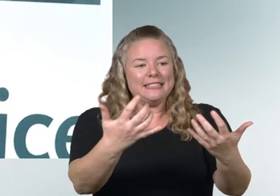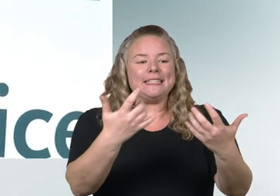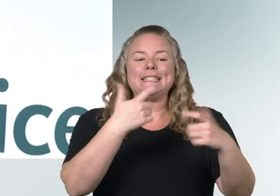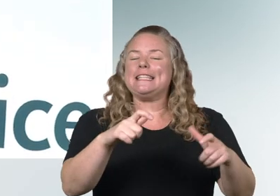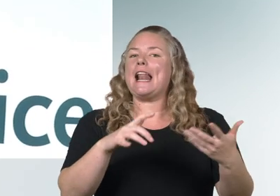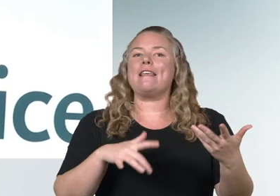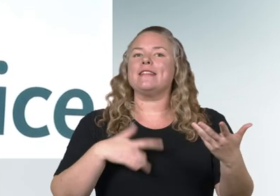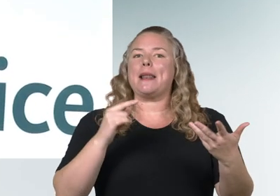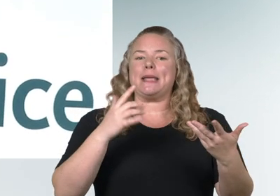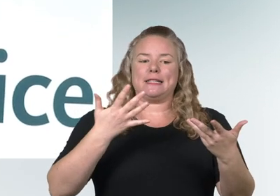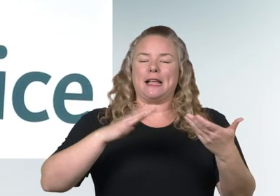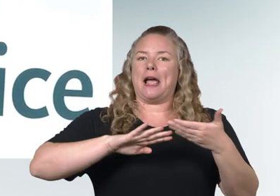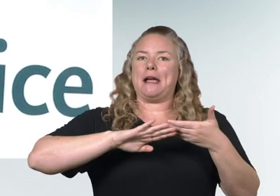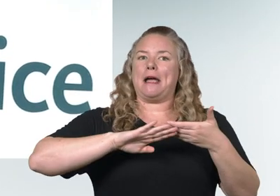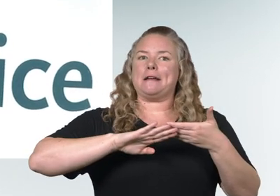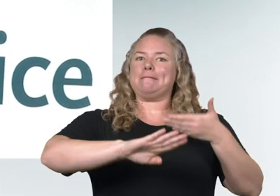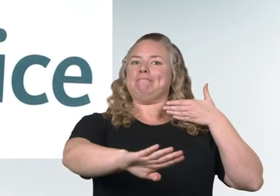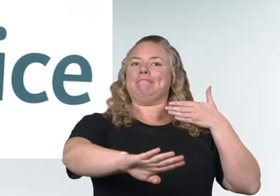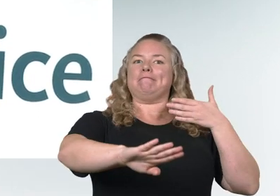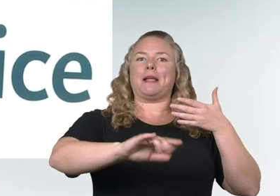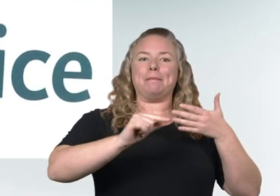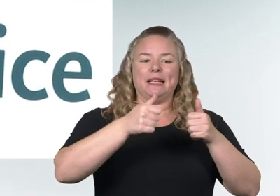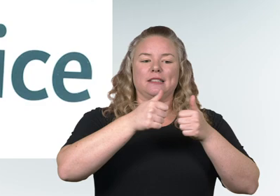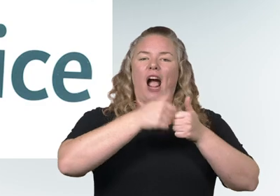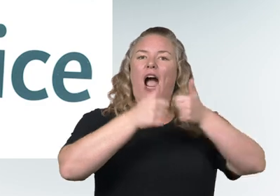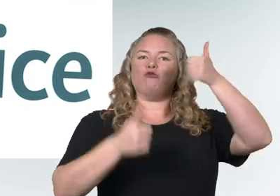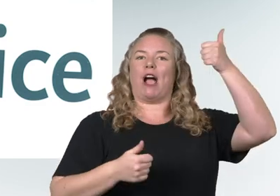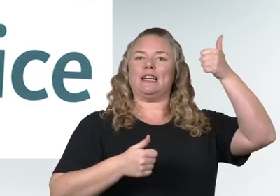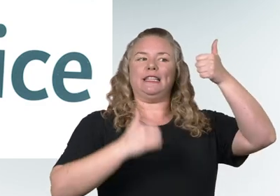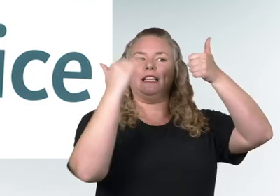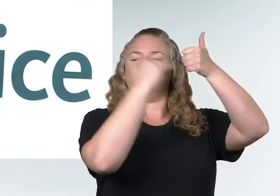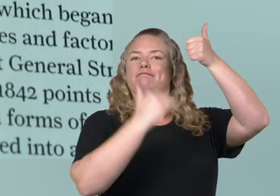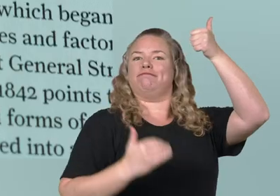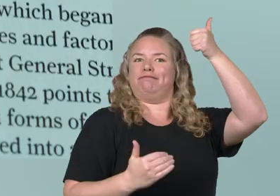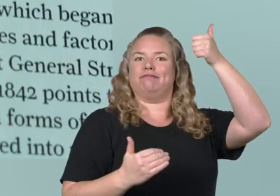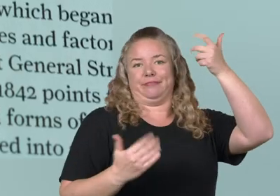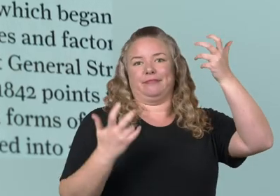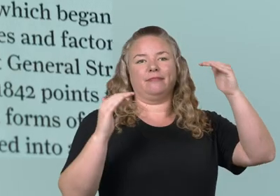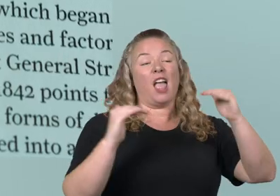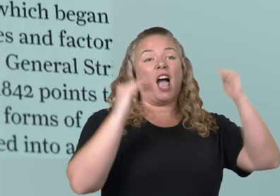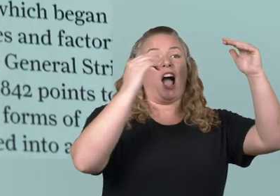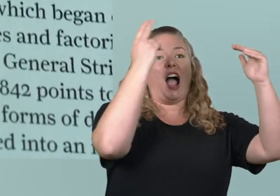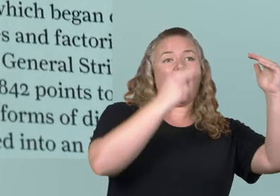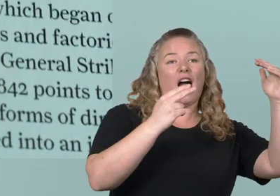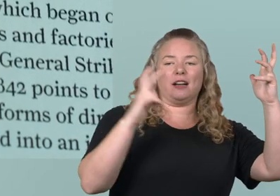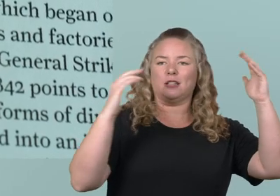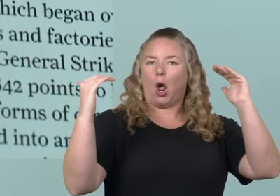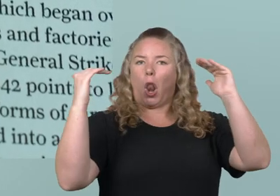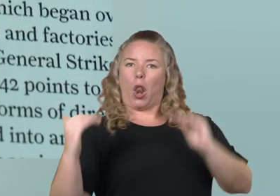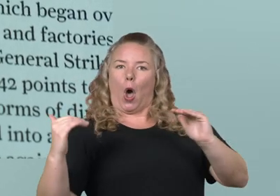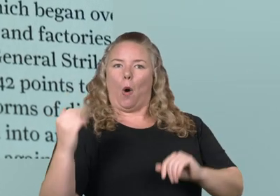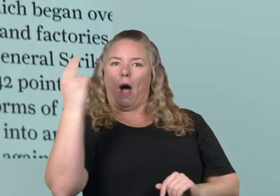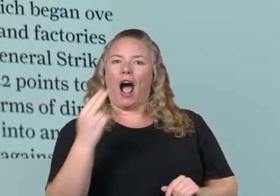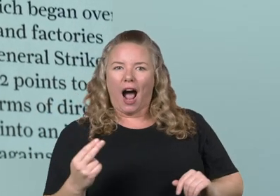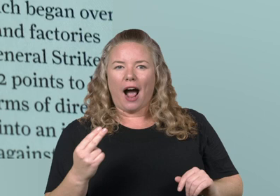museums think about their audiences and segmentation and a kind of hierarchy of needs still, it's still like high art, low art. There's still